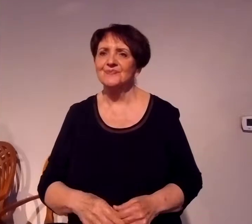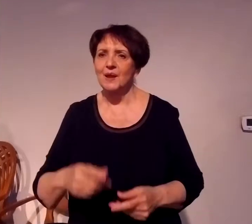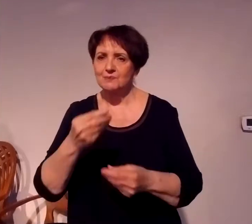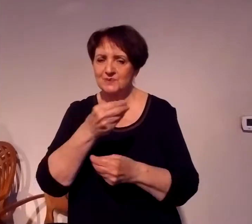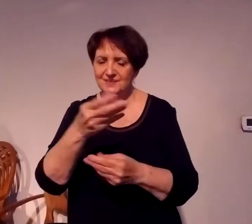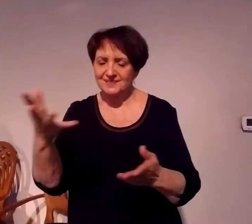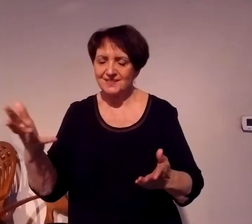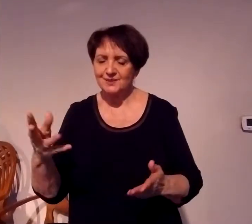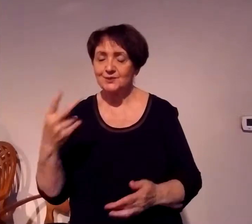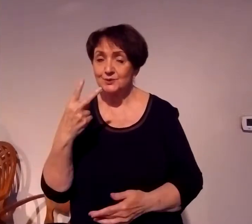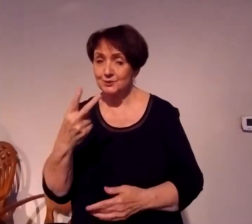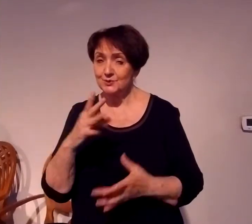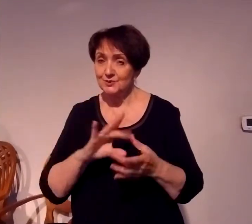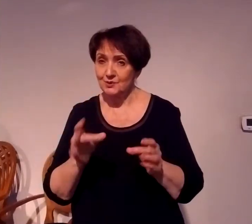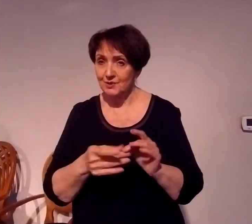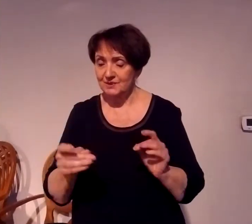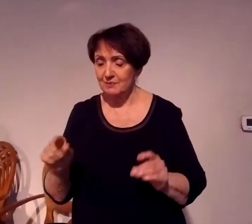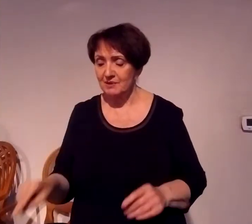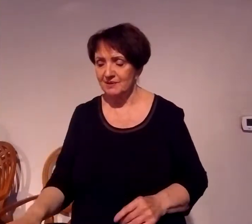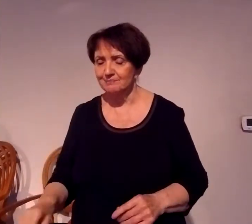stories about Jason.